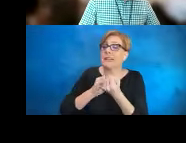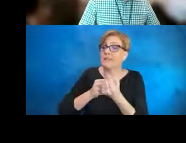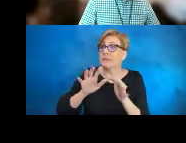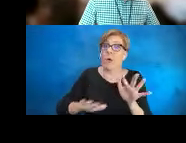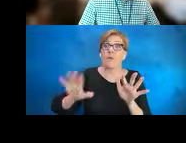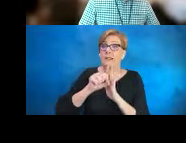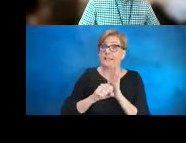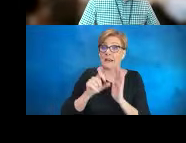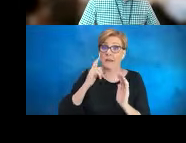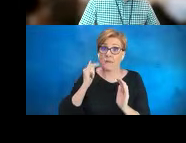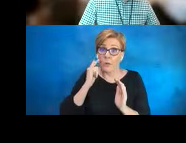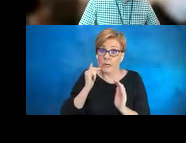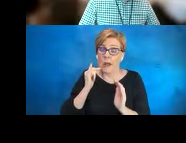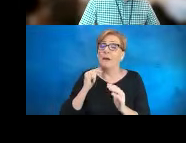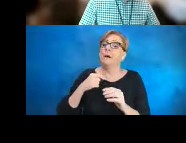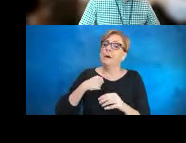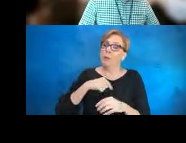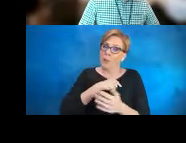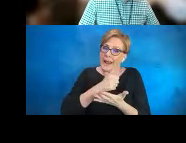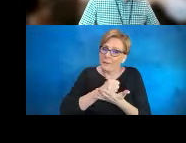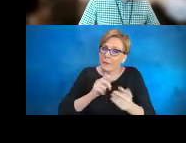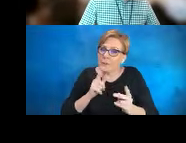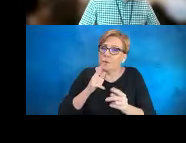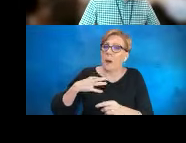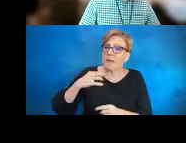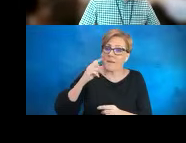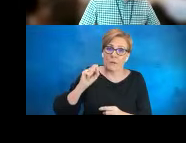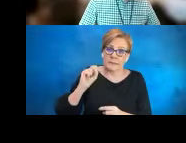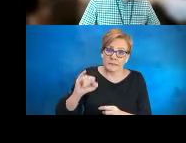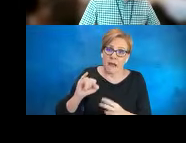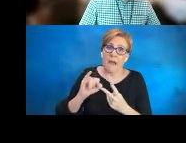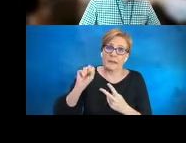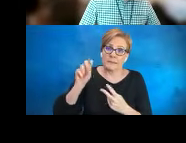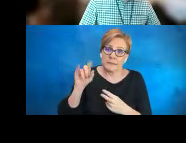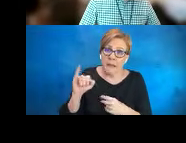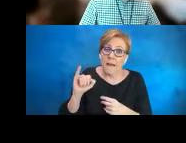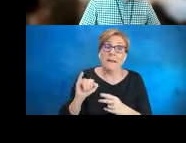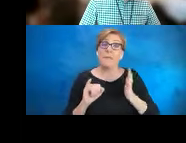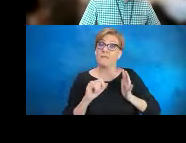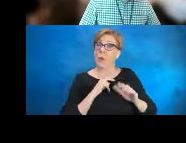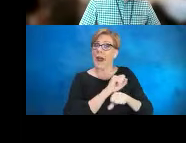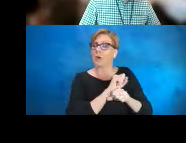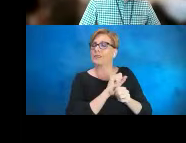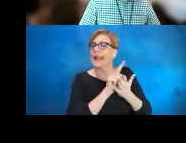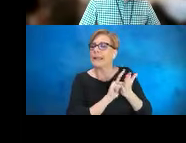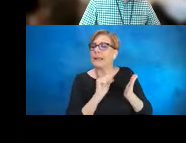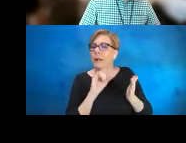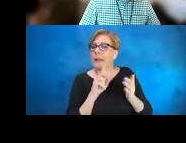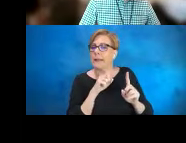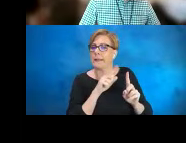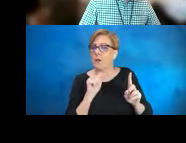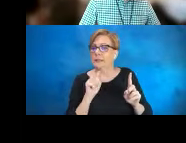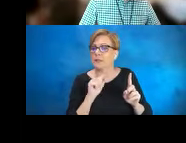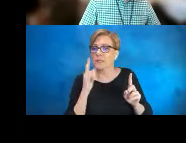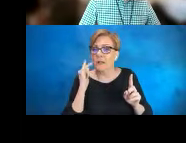who assist individuals applying for SSI and SSDI. Previously, I worked at a legal aid in Los Angeles, supervising a